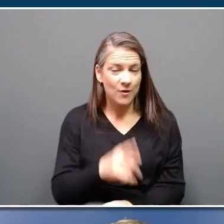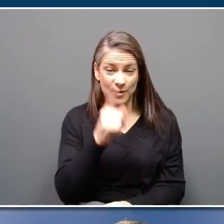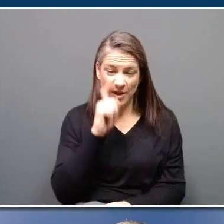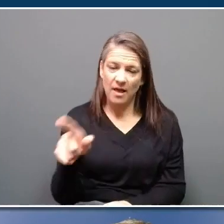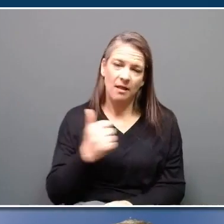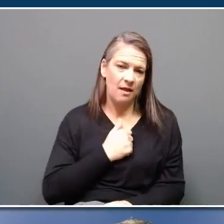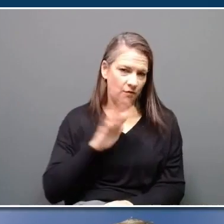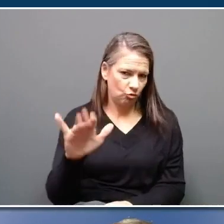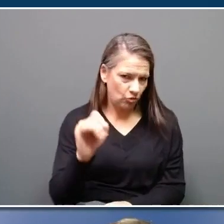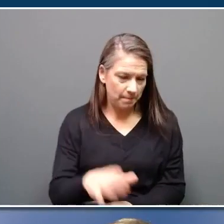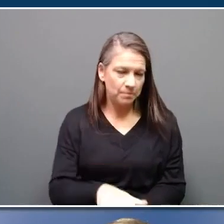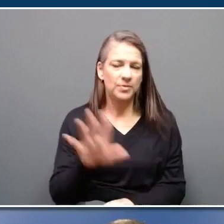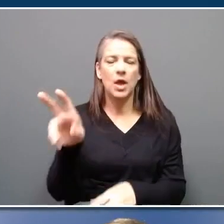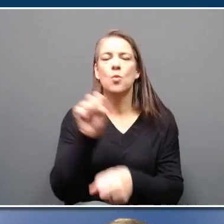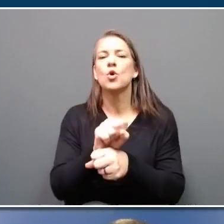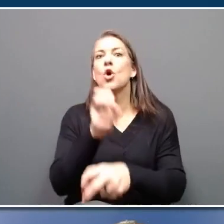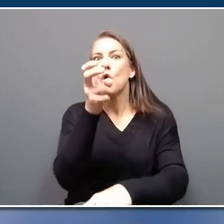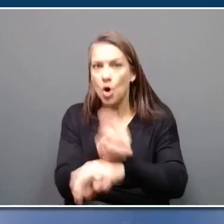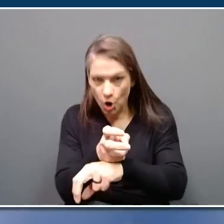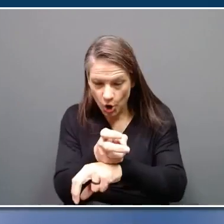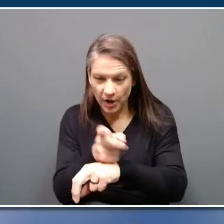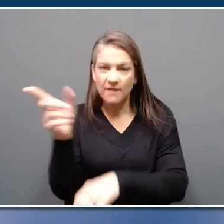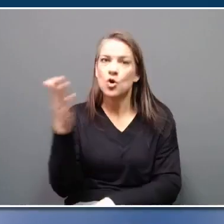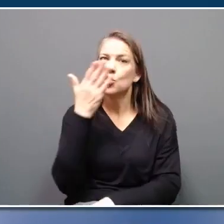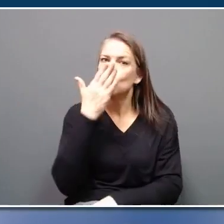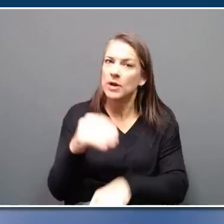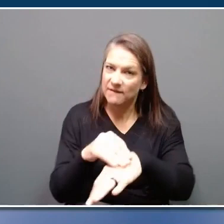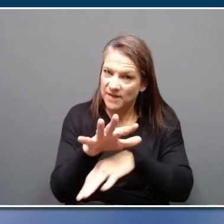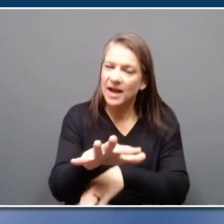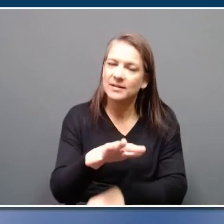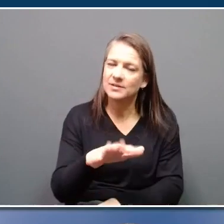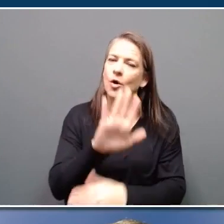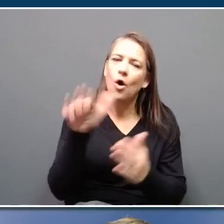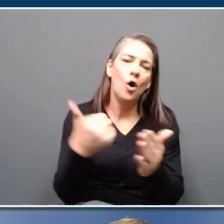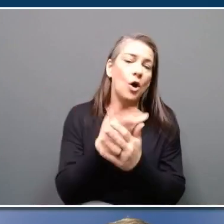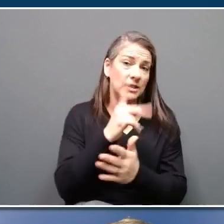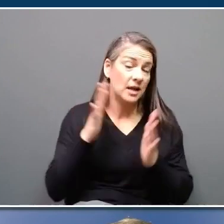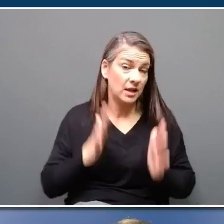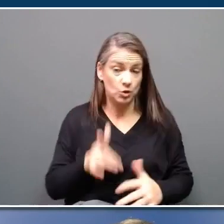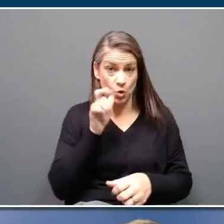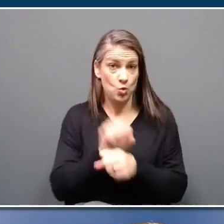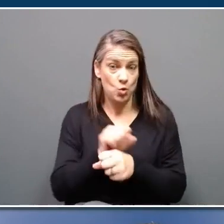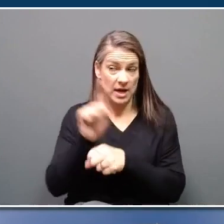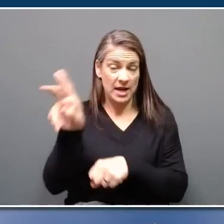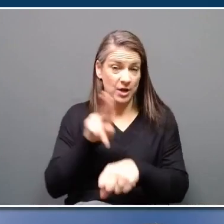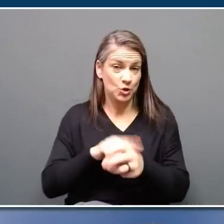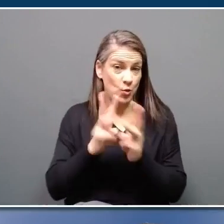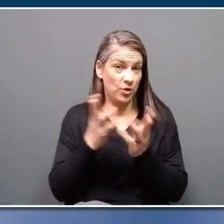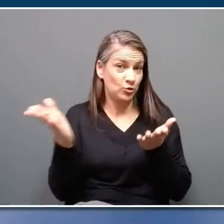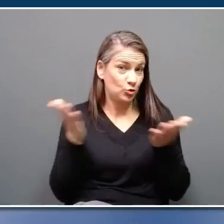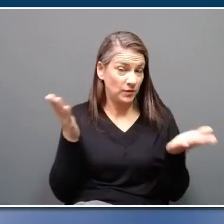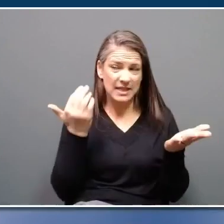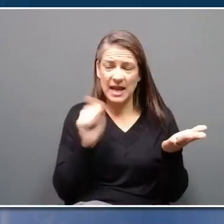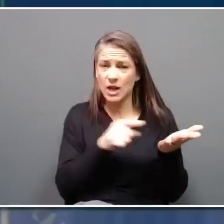They work really hard at it. They give really good advice. So to all of our Kentuckians working in the National Weather Service and anybody who provides